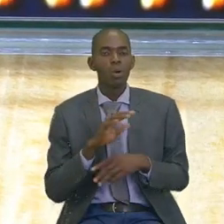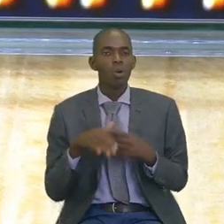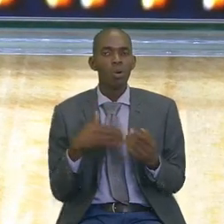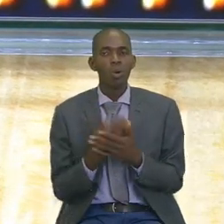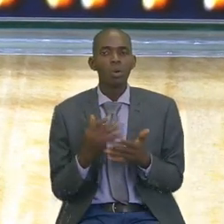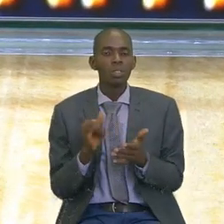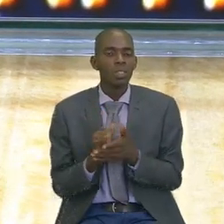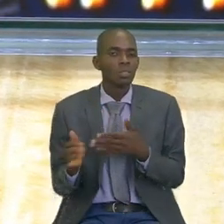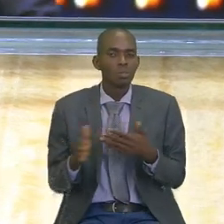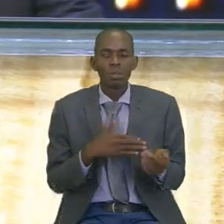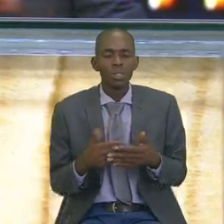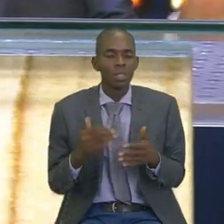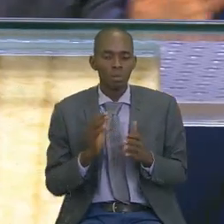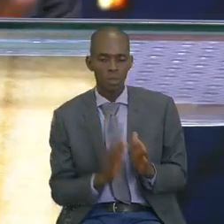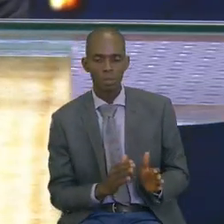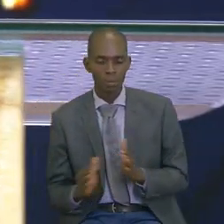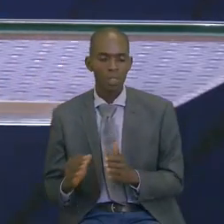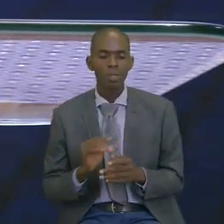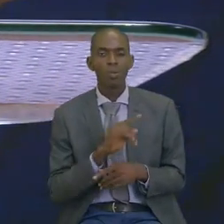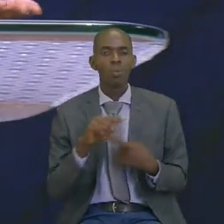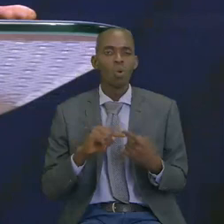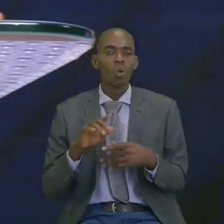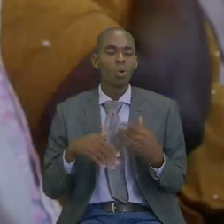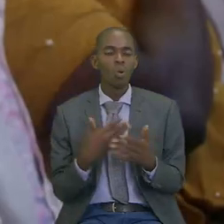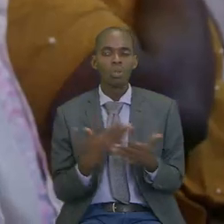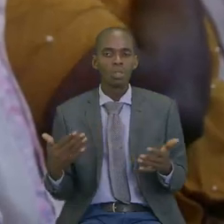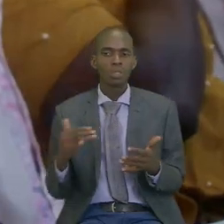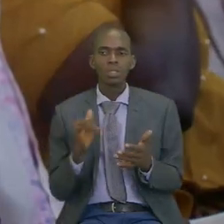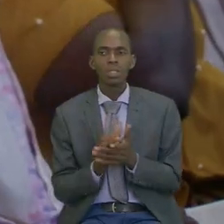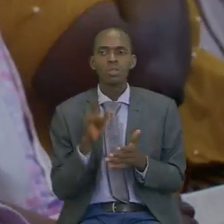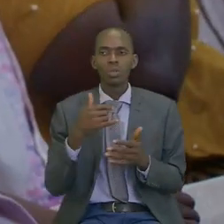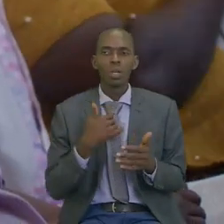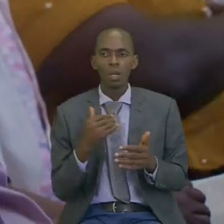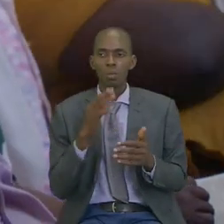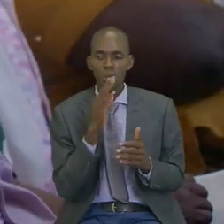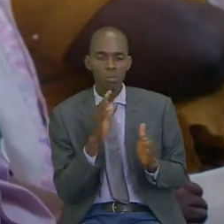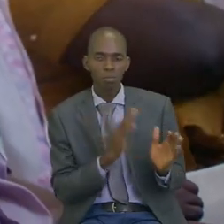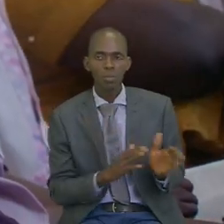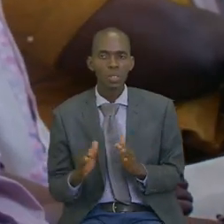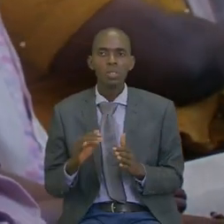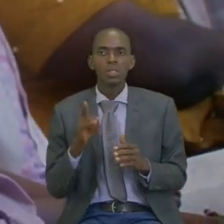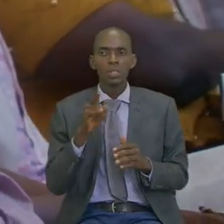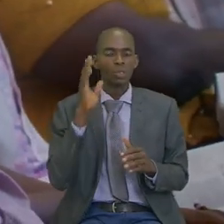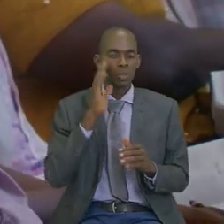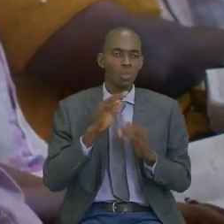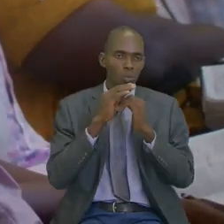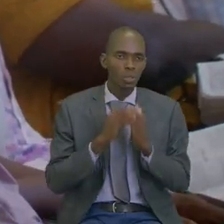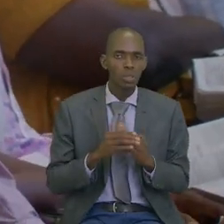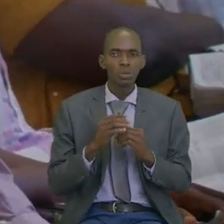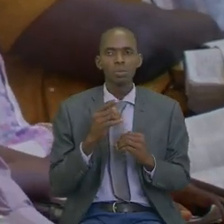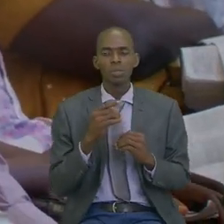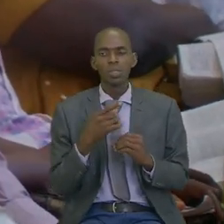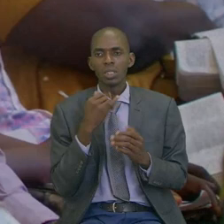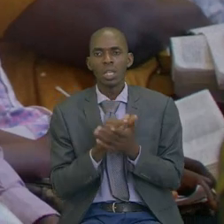has been planning, when everything will total. But when man can decide, I will worship God, or maybe he has a reason, I don't want to worship